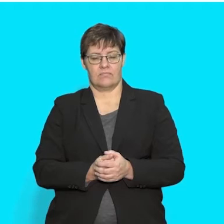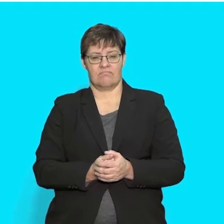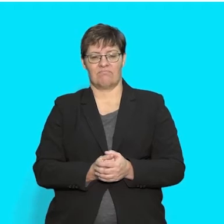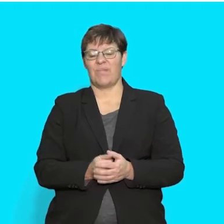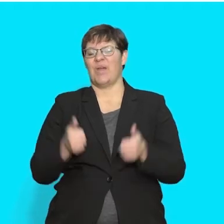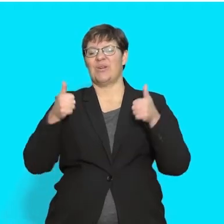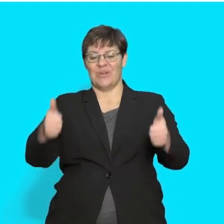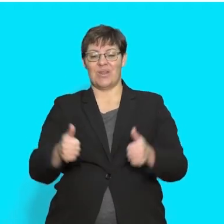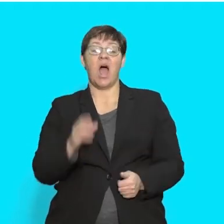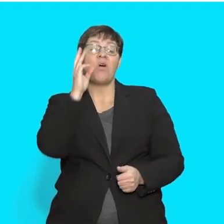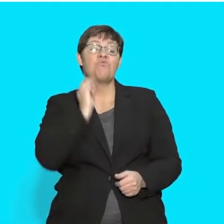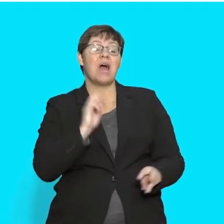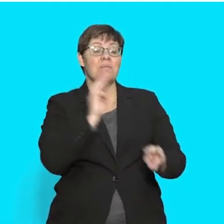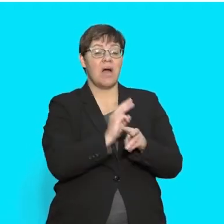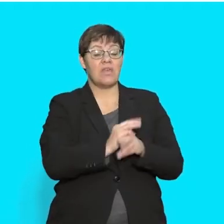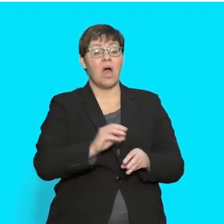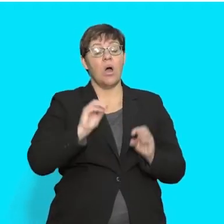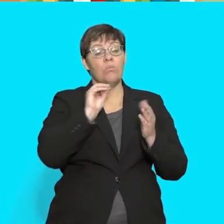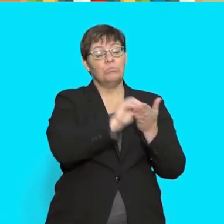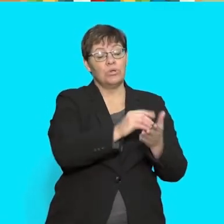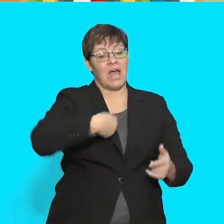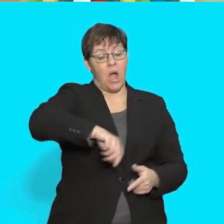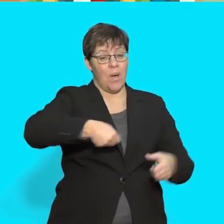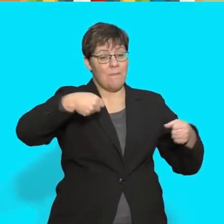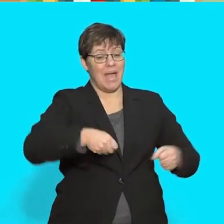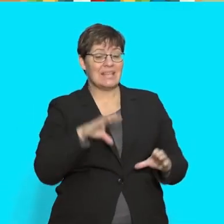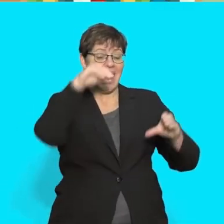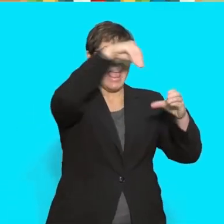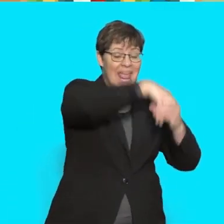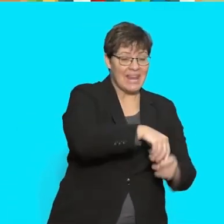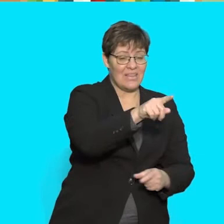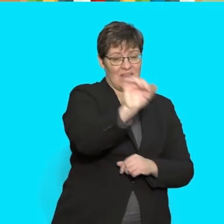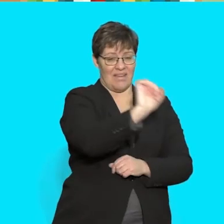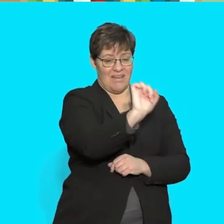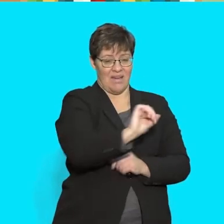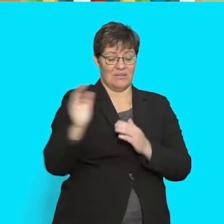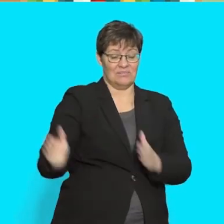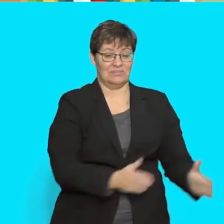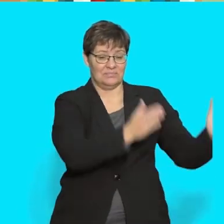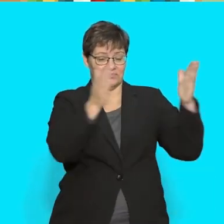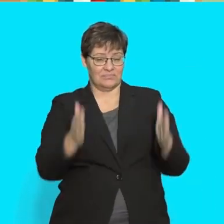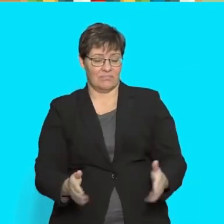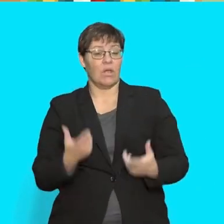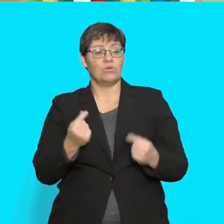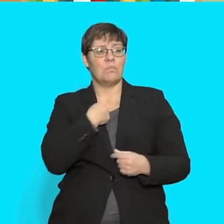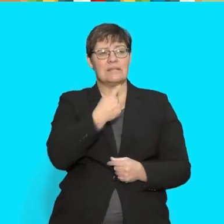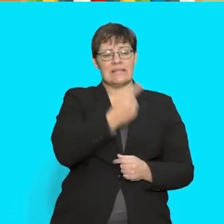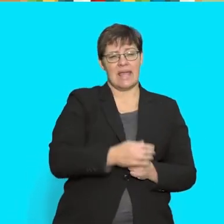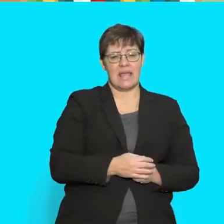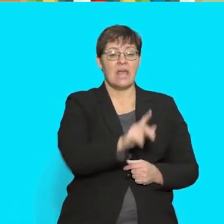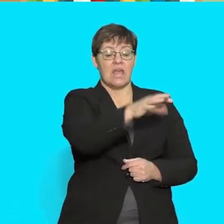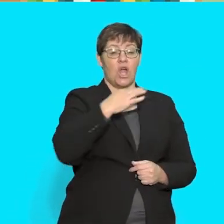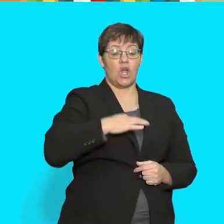Good! My grandma put our bags in the car. Now listen to this. Do I say the girls